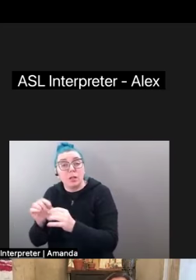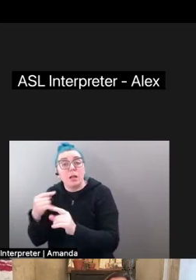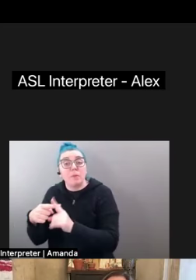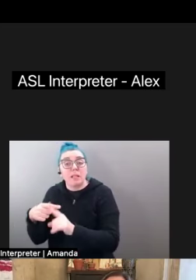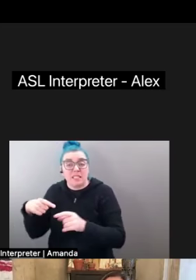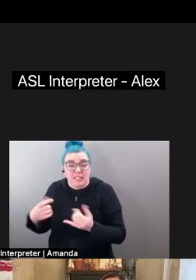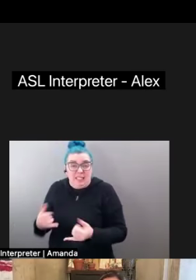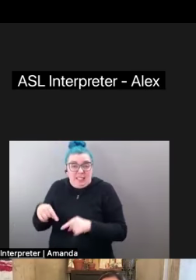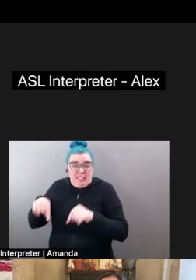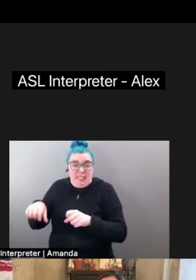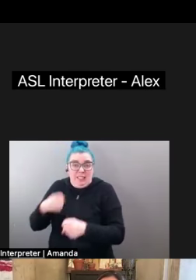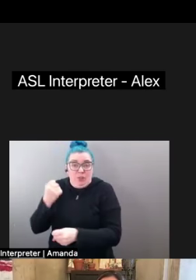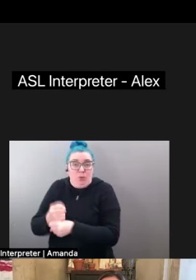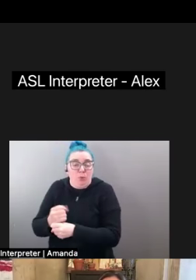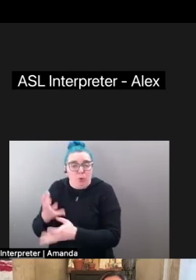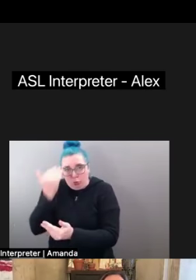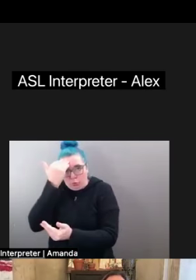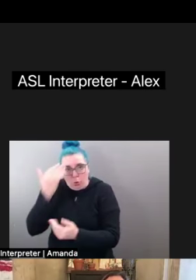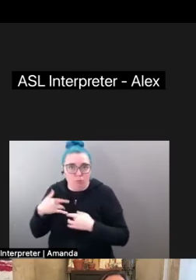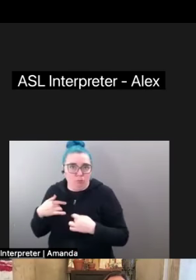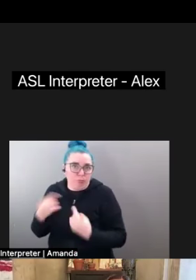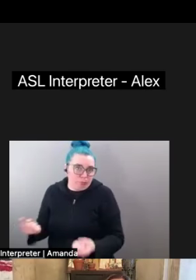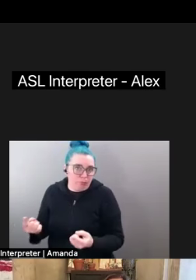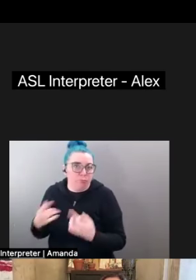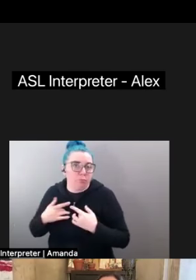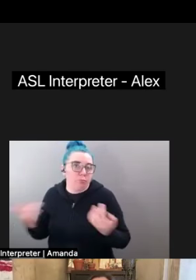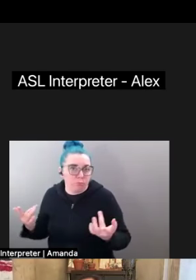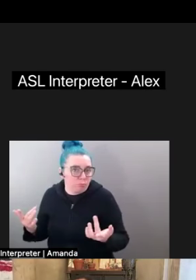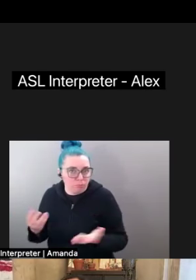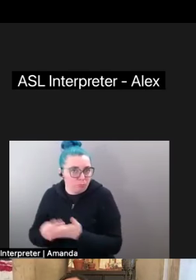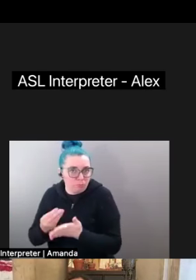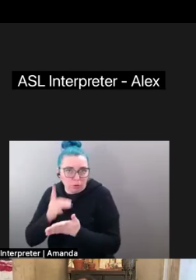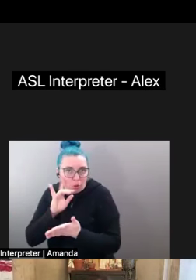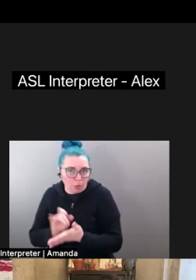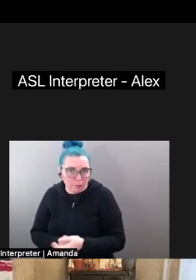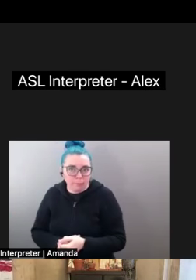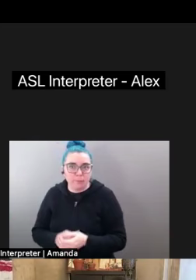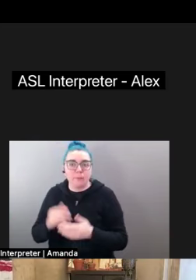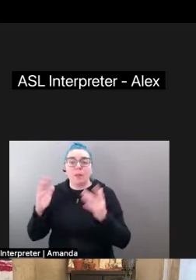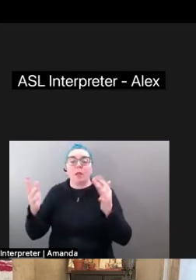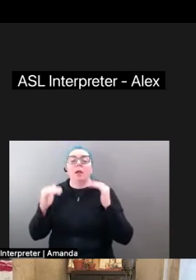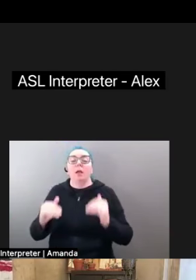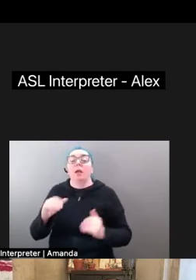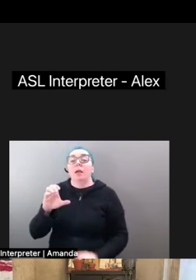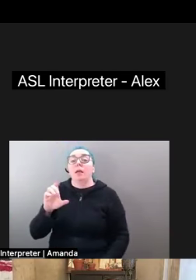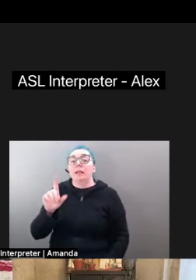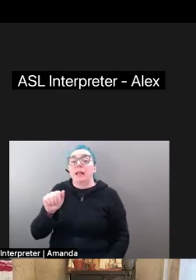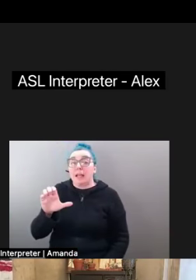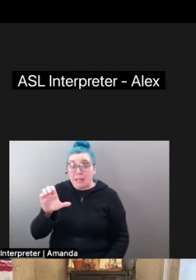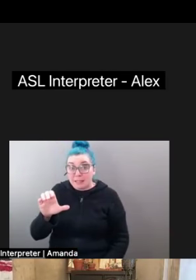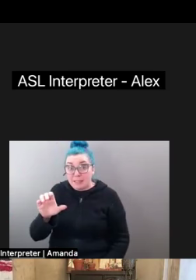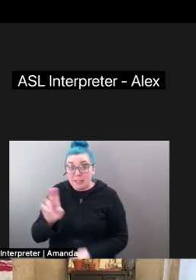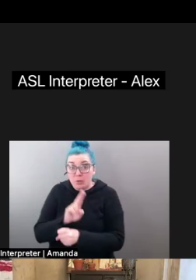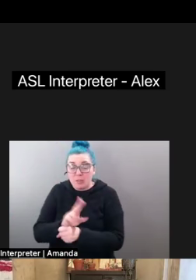There is a column with, sorry, I should say, we're not using CKAF this year. We're using the budget forms instead. But if you are